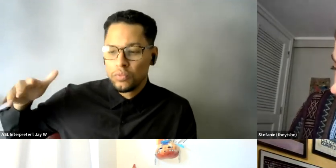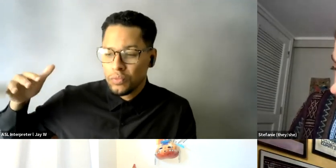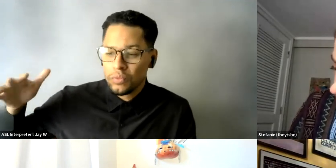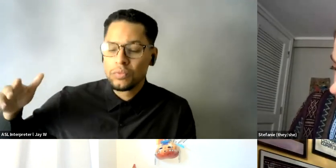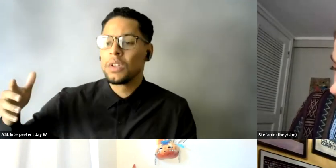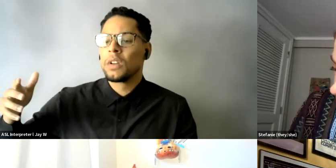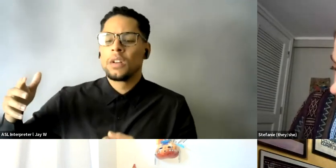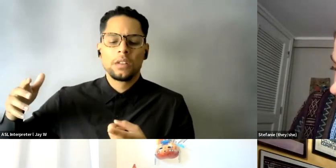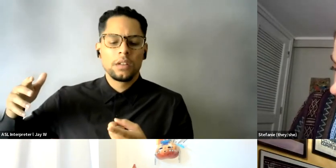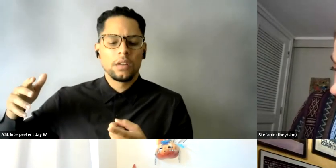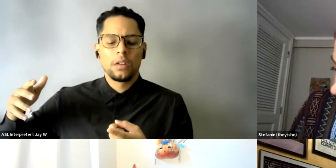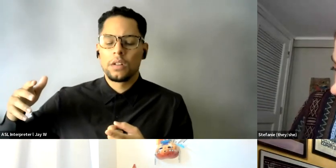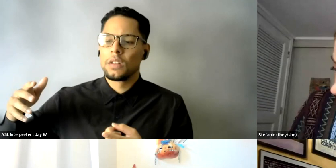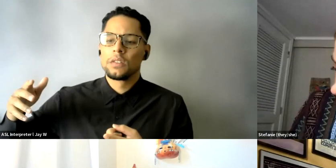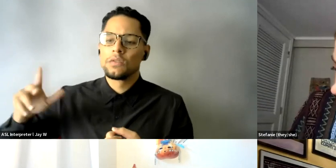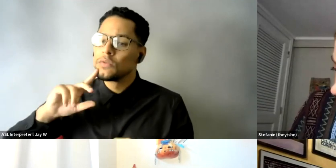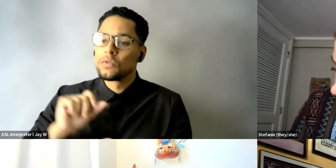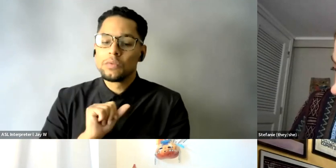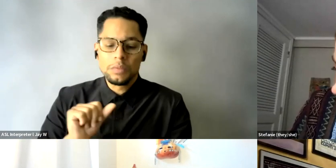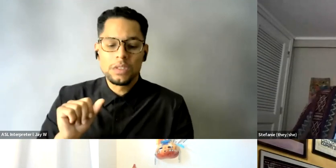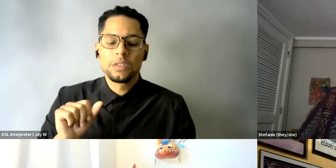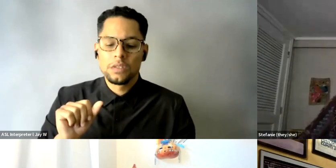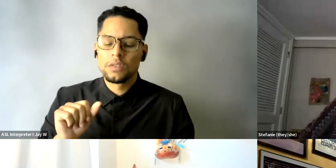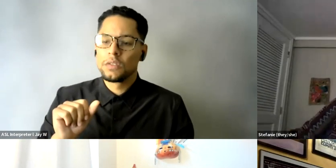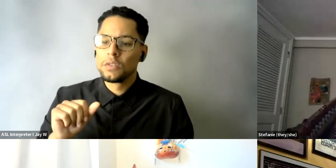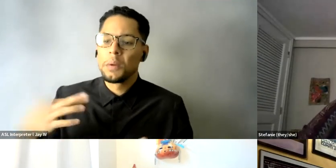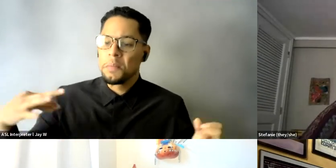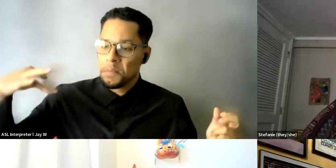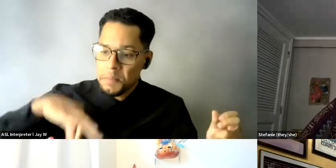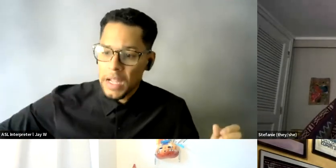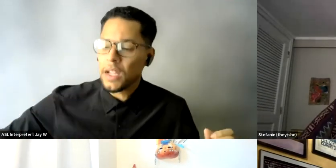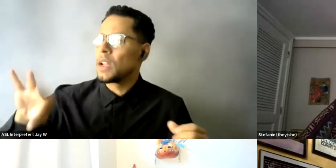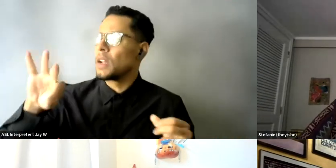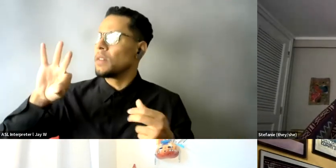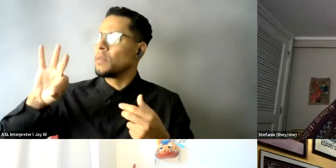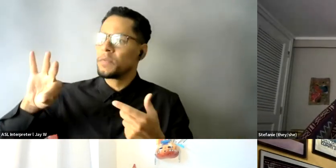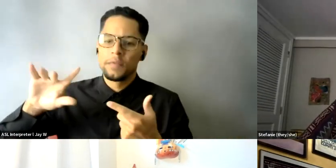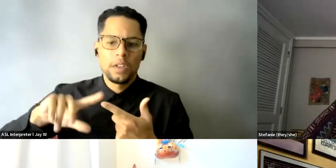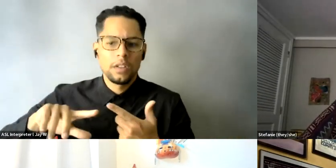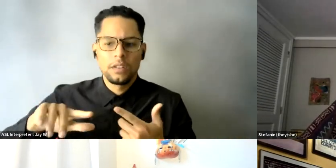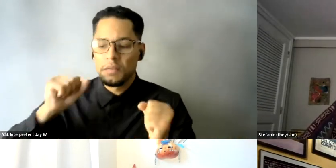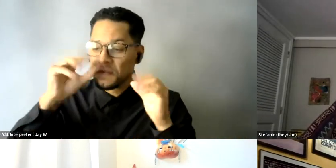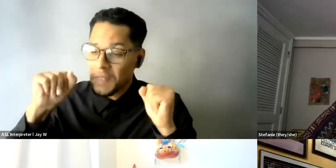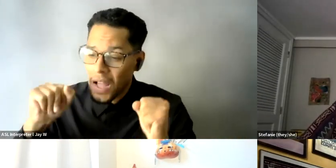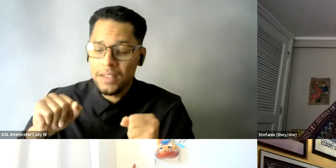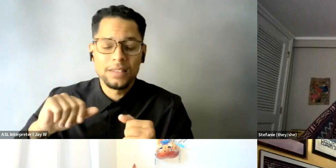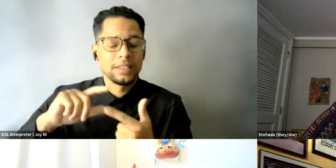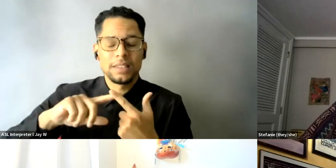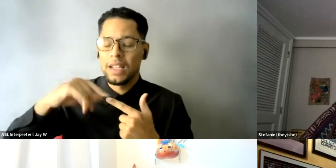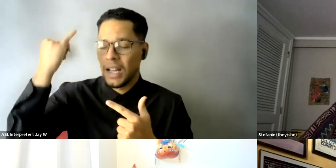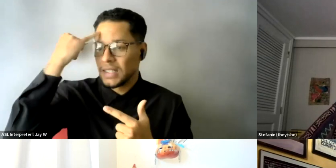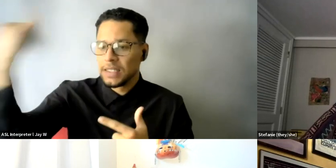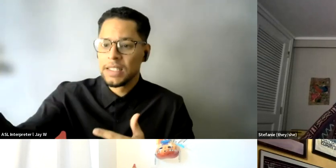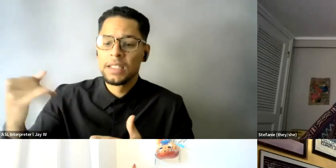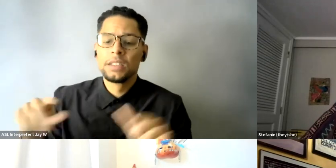there are so many really useful, fascinating, creative ideas that emerged in the 1960s